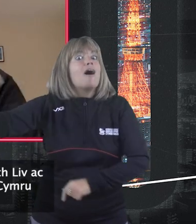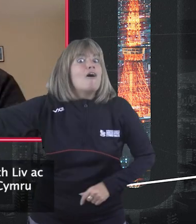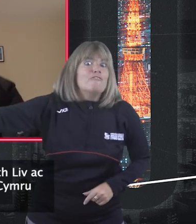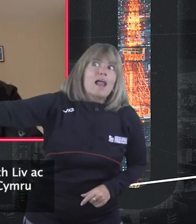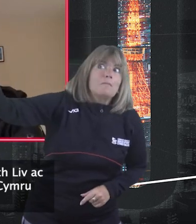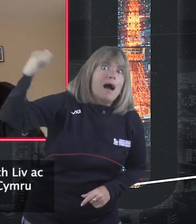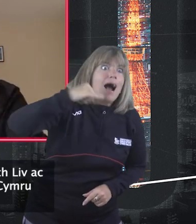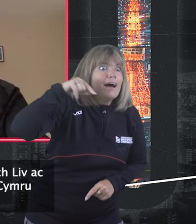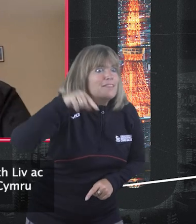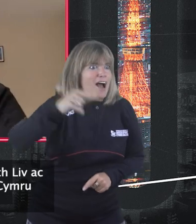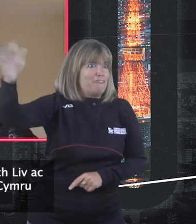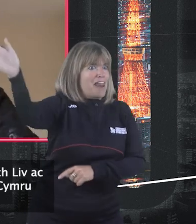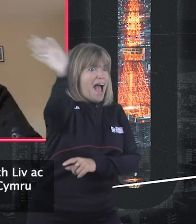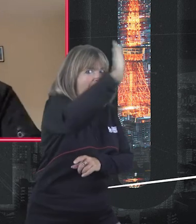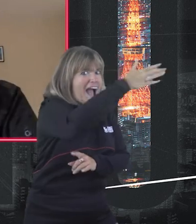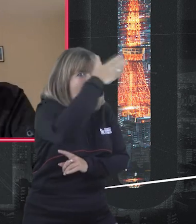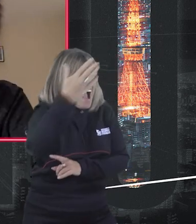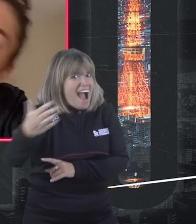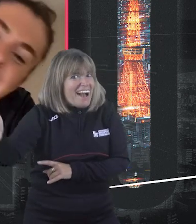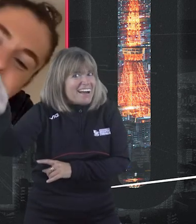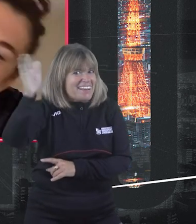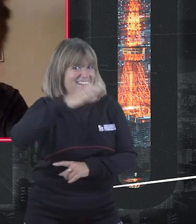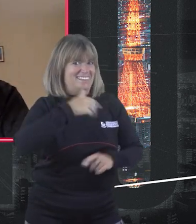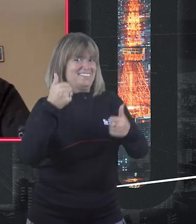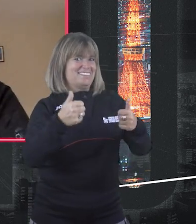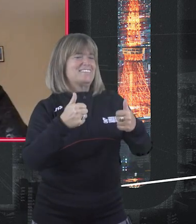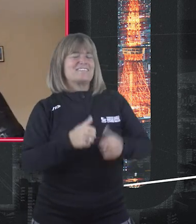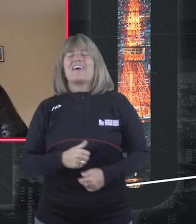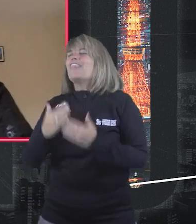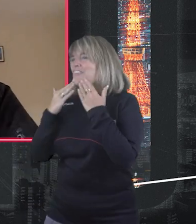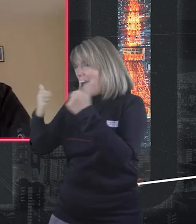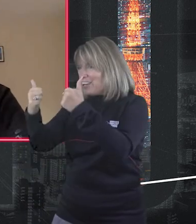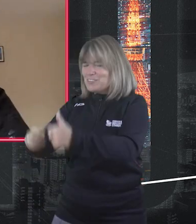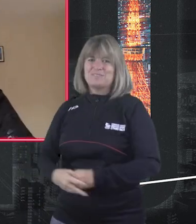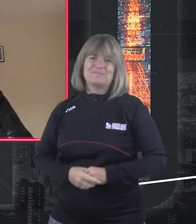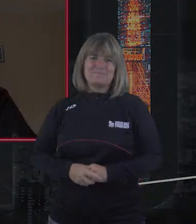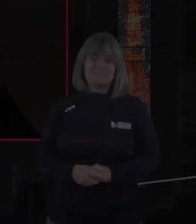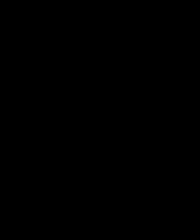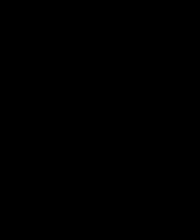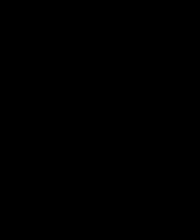and fly that flag. Thank you very much.